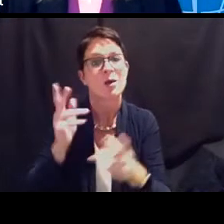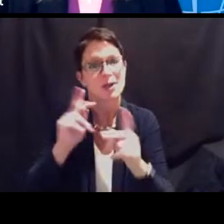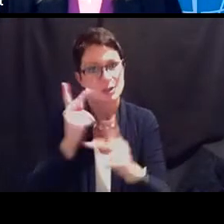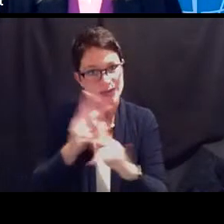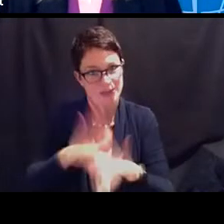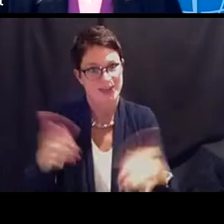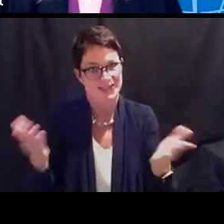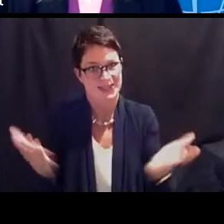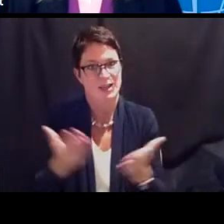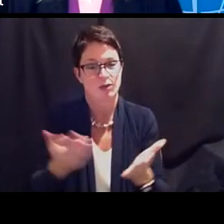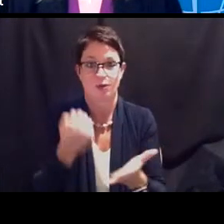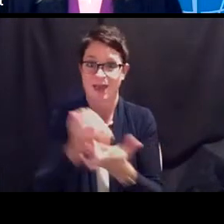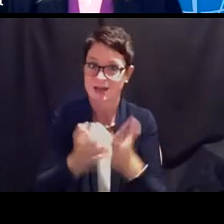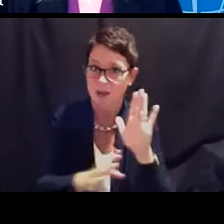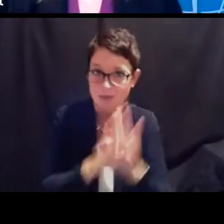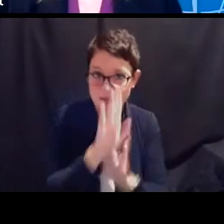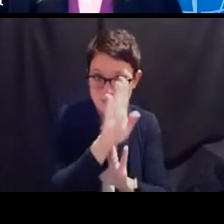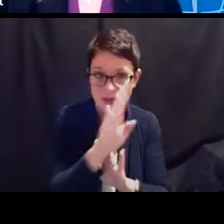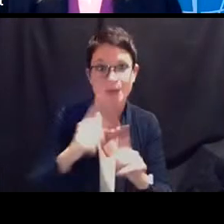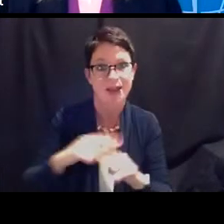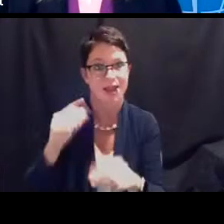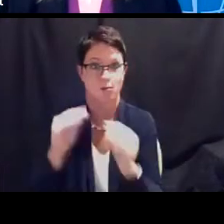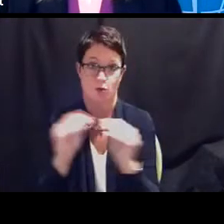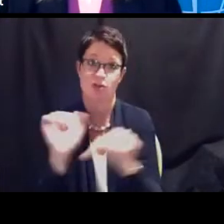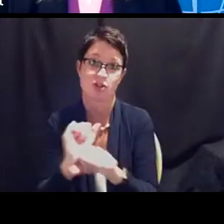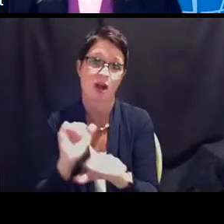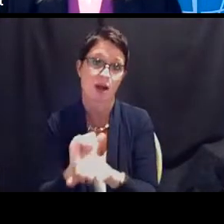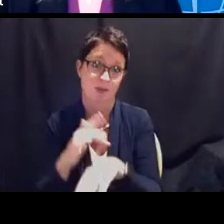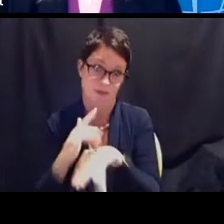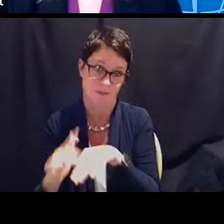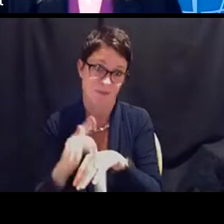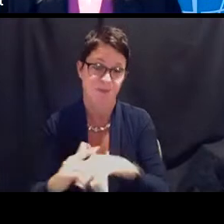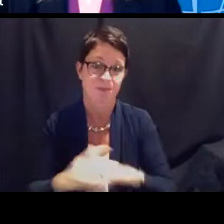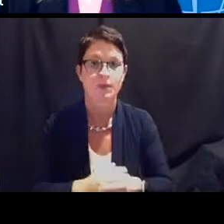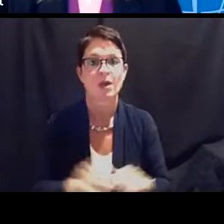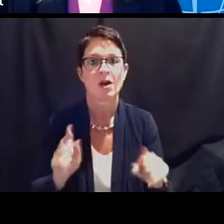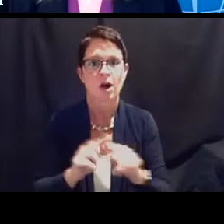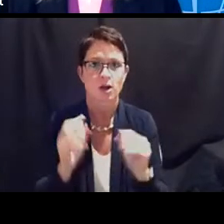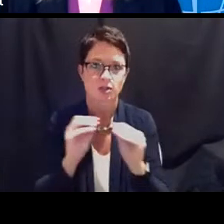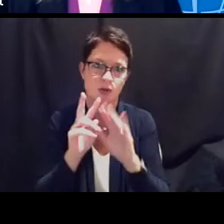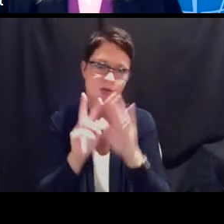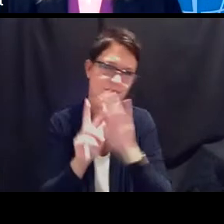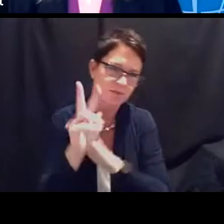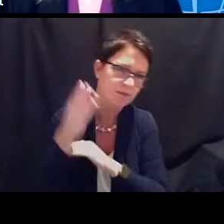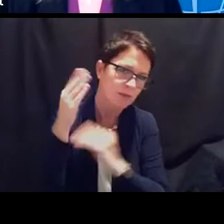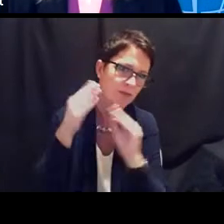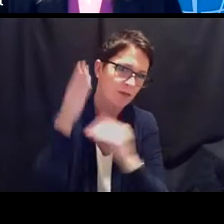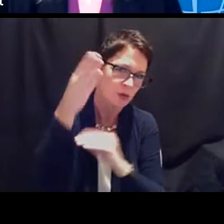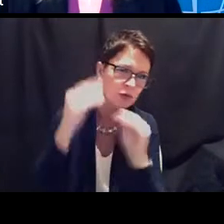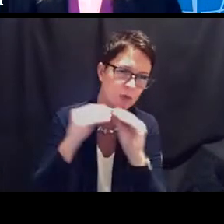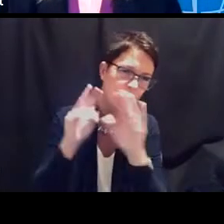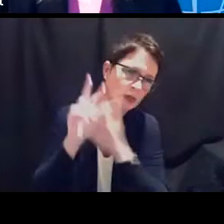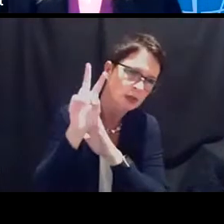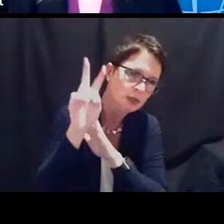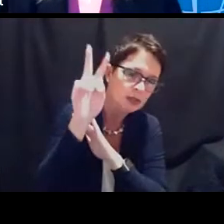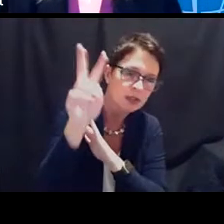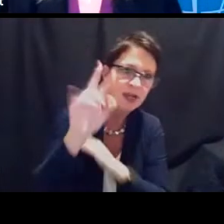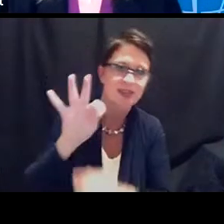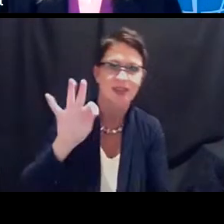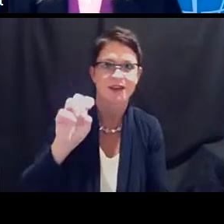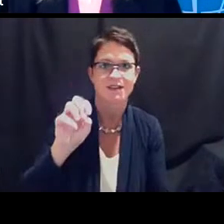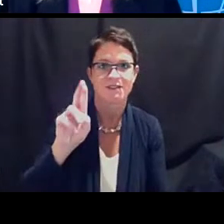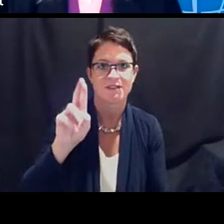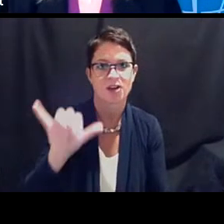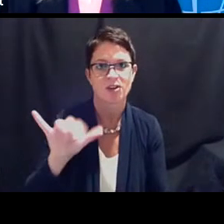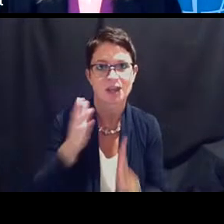with economic development and with jobs. And if we can also try to look a little further and looking at the ferry, to try to